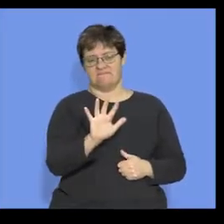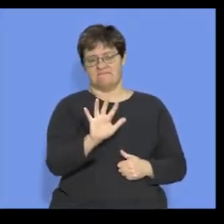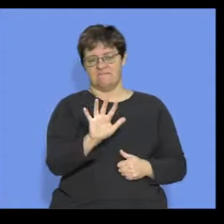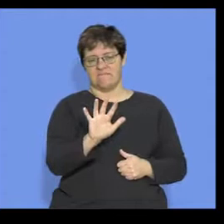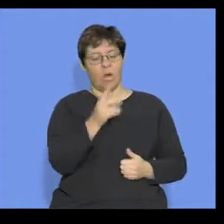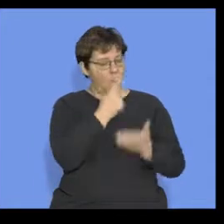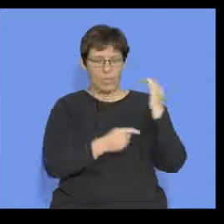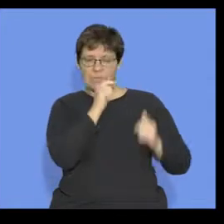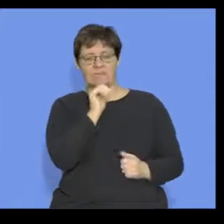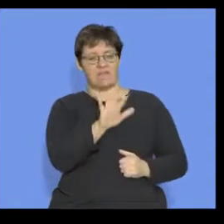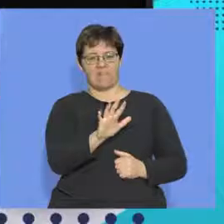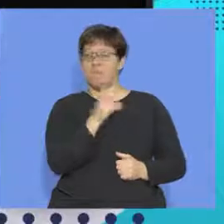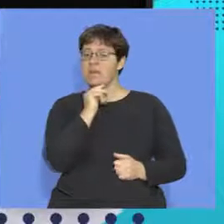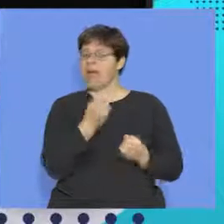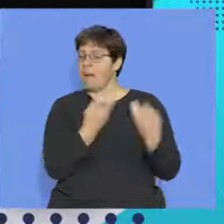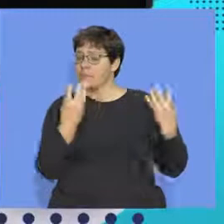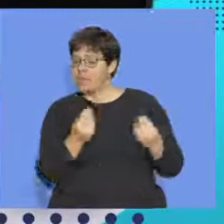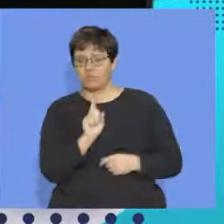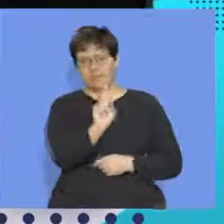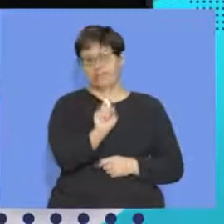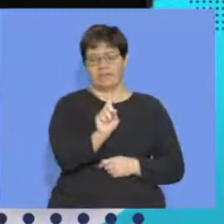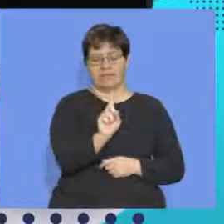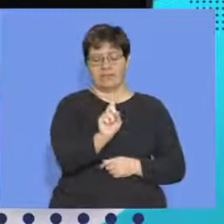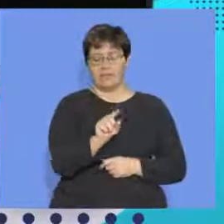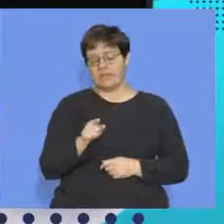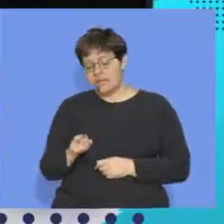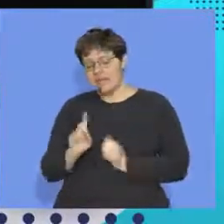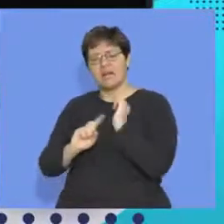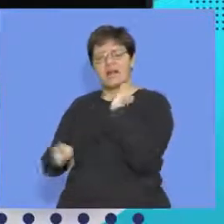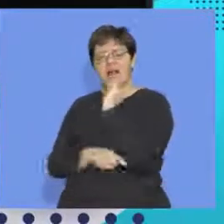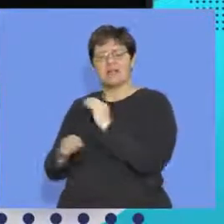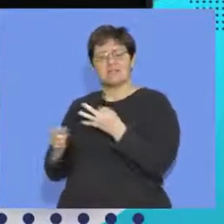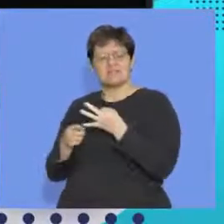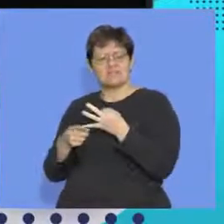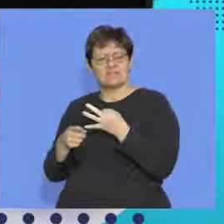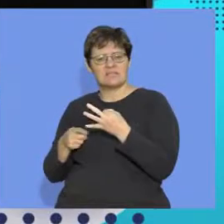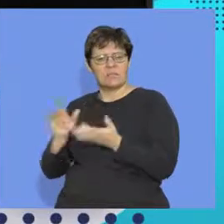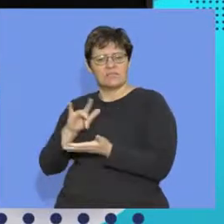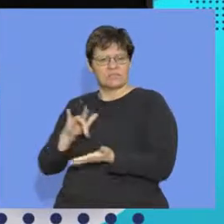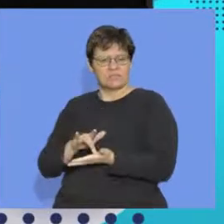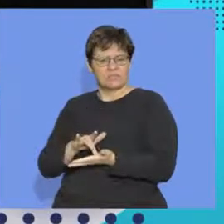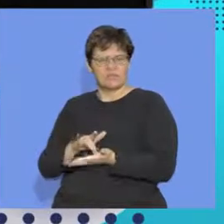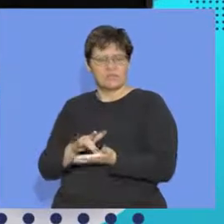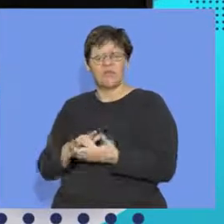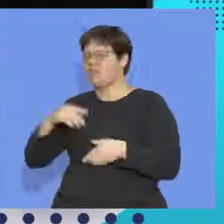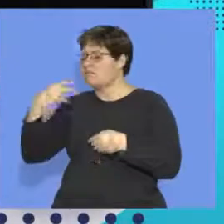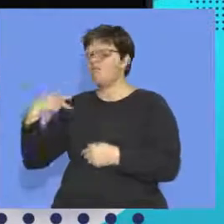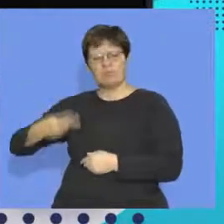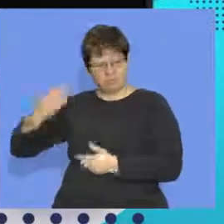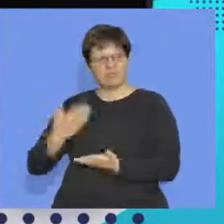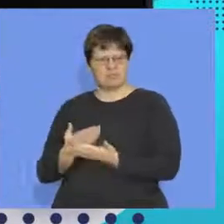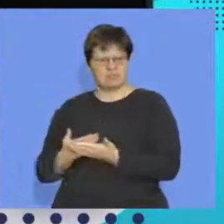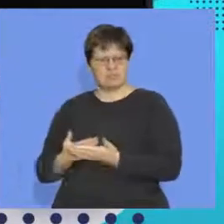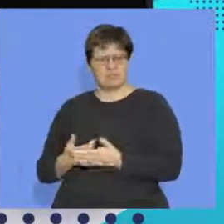we can only use 5. There's only one 5 we can choose. And the last position, because